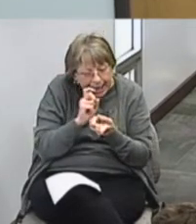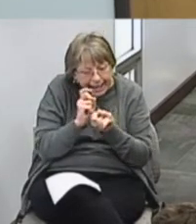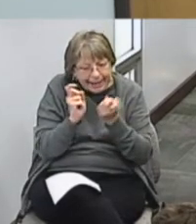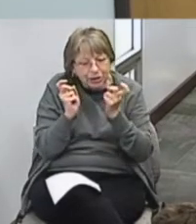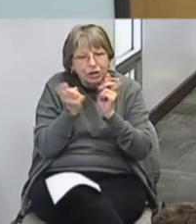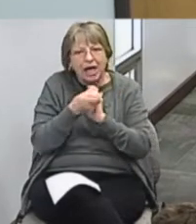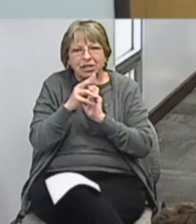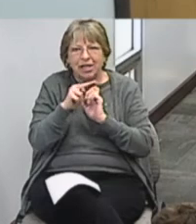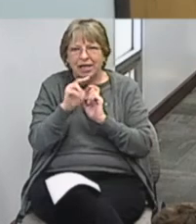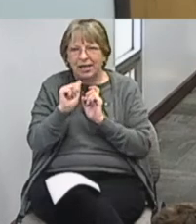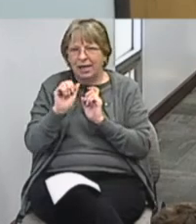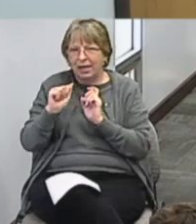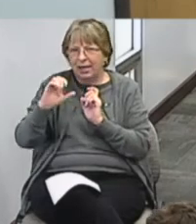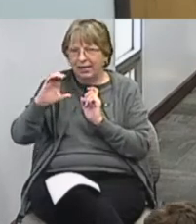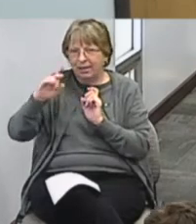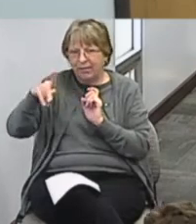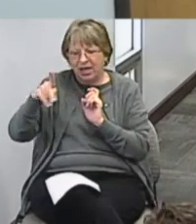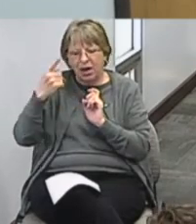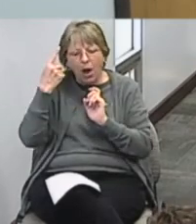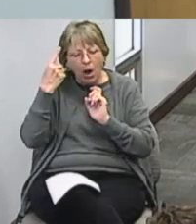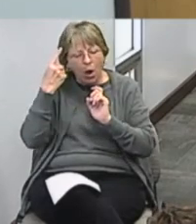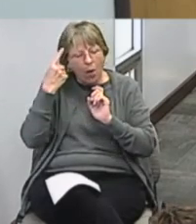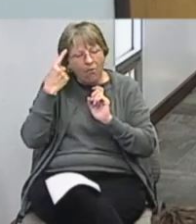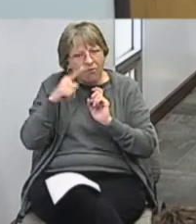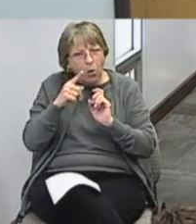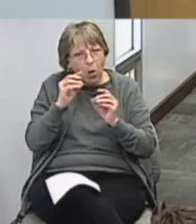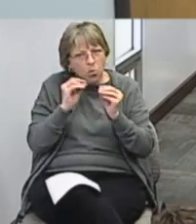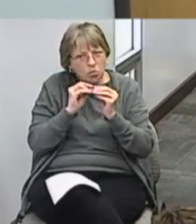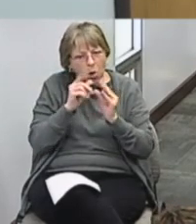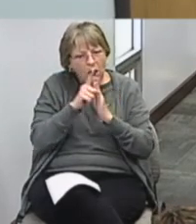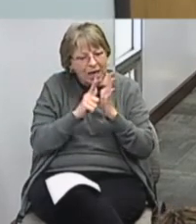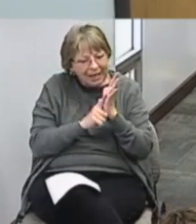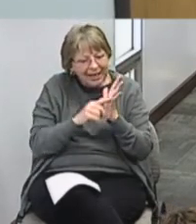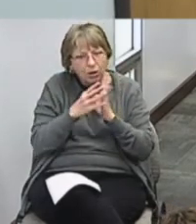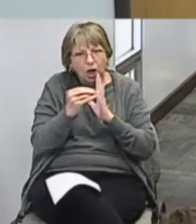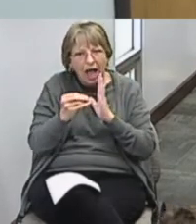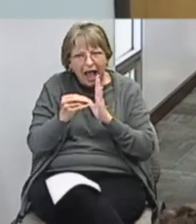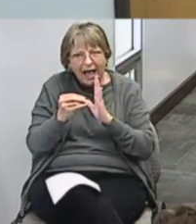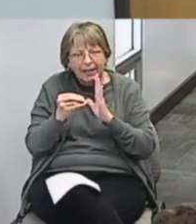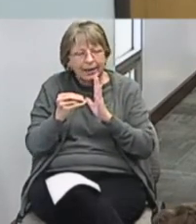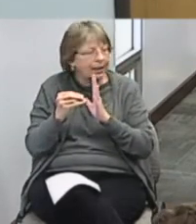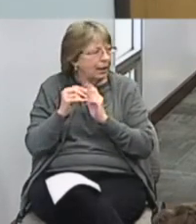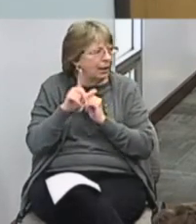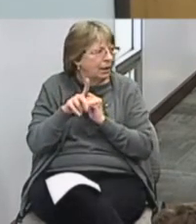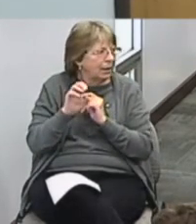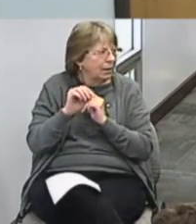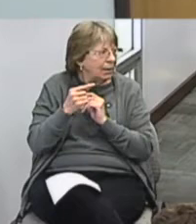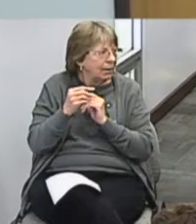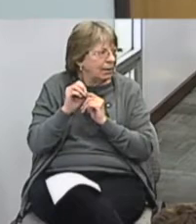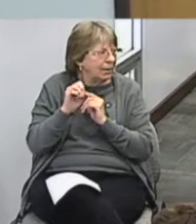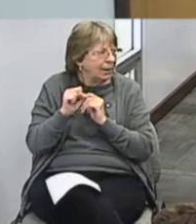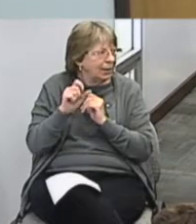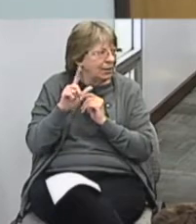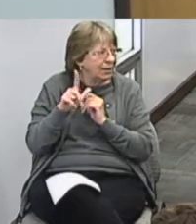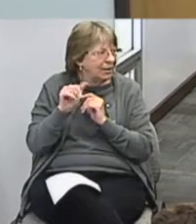a more legal and legislative actions. He was an attorney.